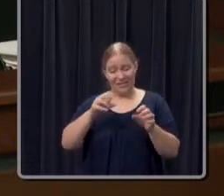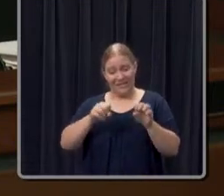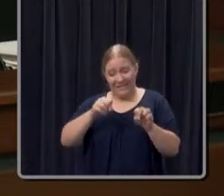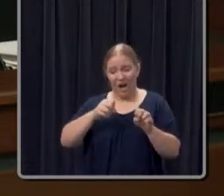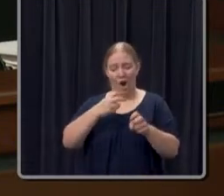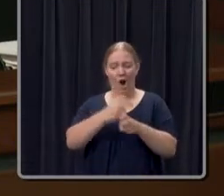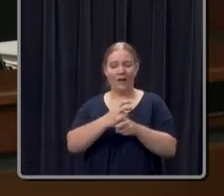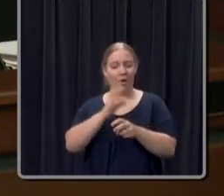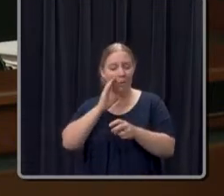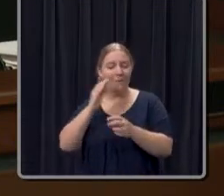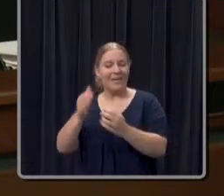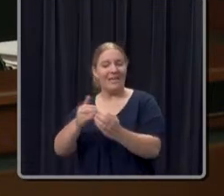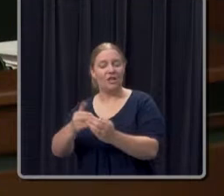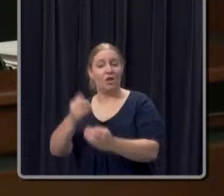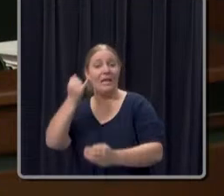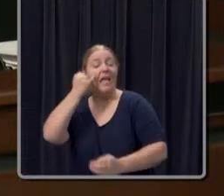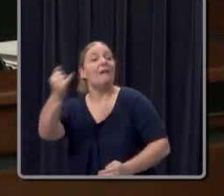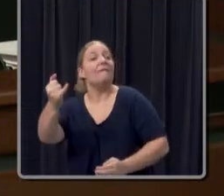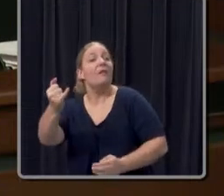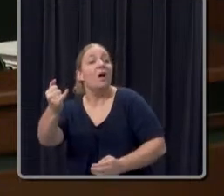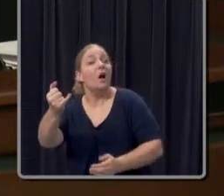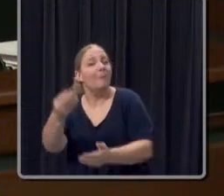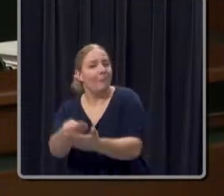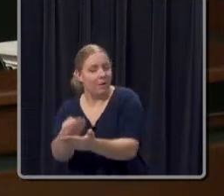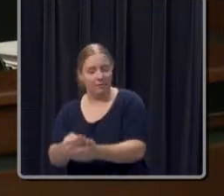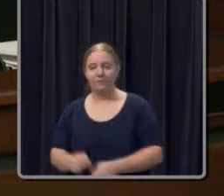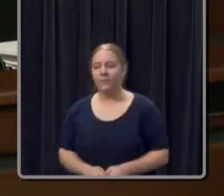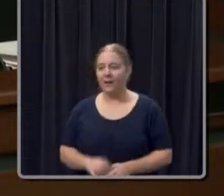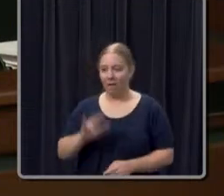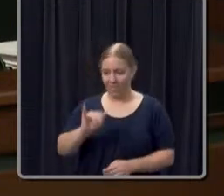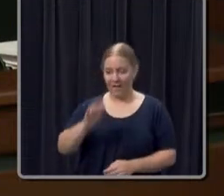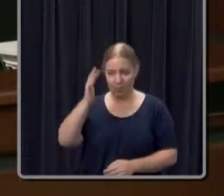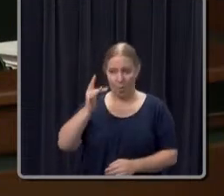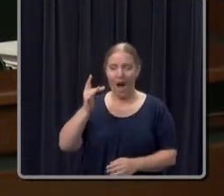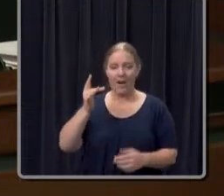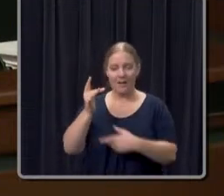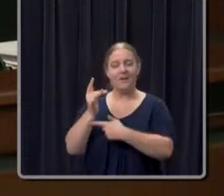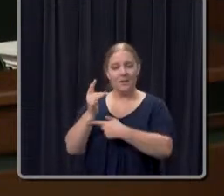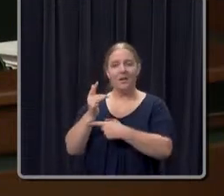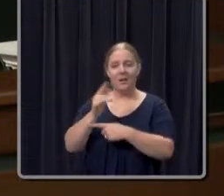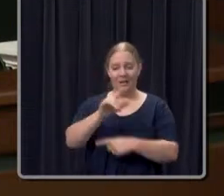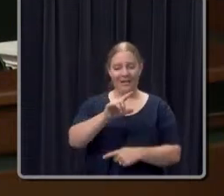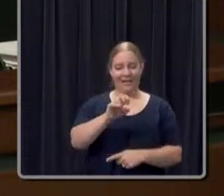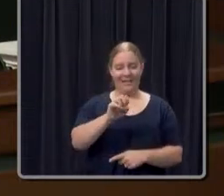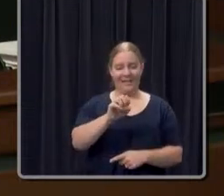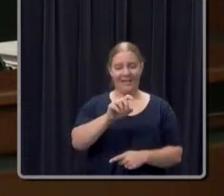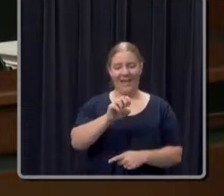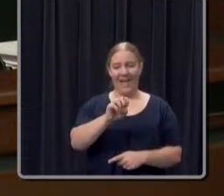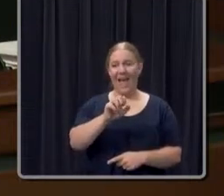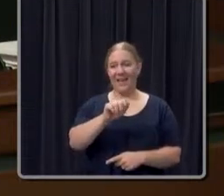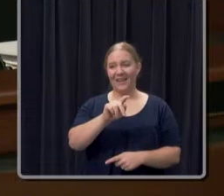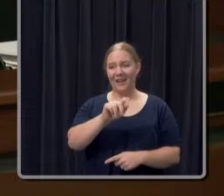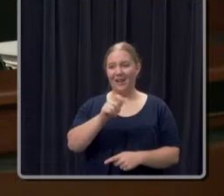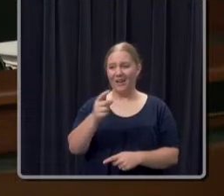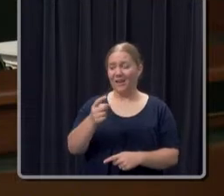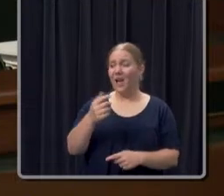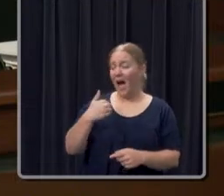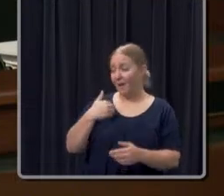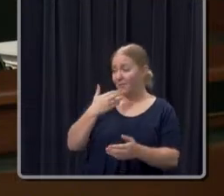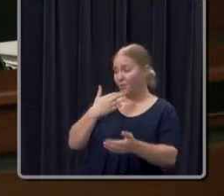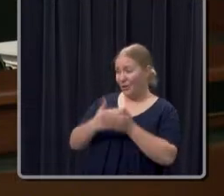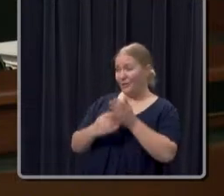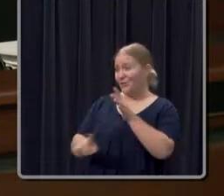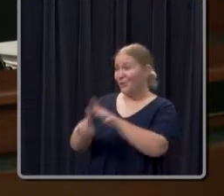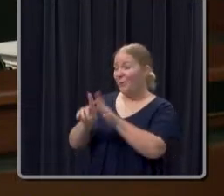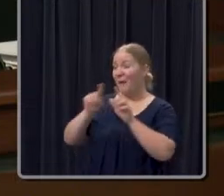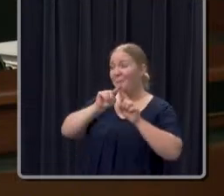be easier if, right? So I want to make sure that that's why, and, you know, Leah, I always tell her is that one thing I'm good at is showing up.